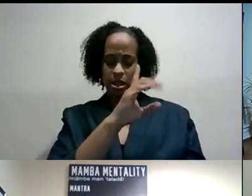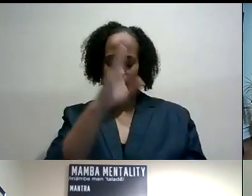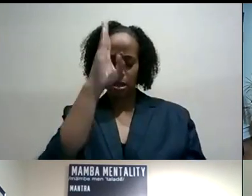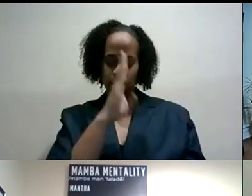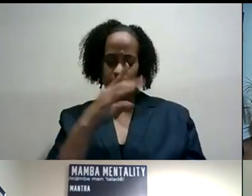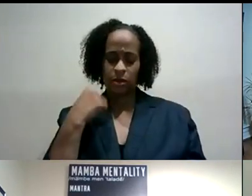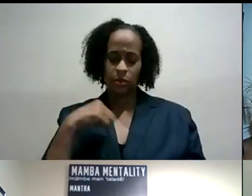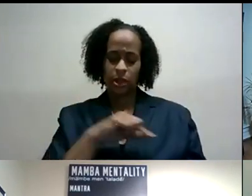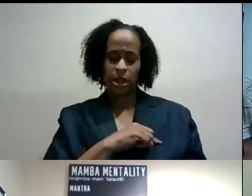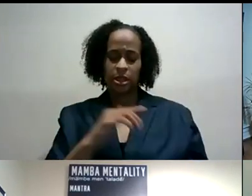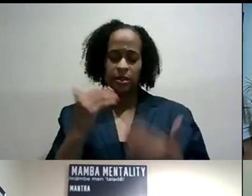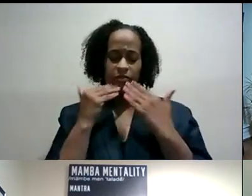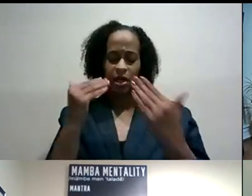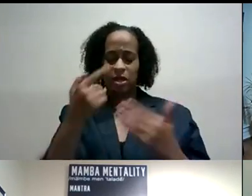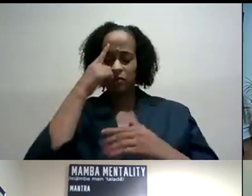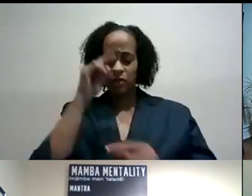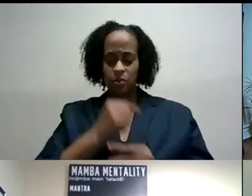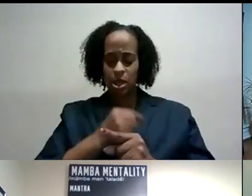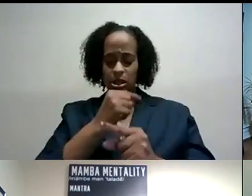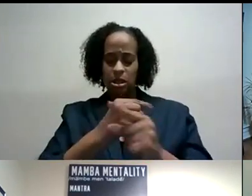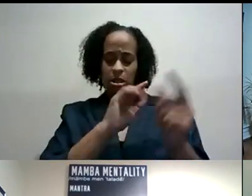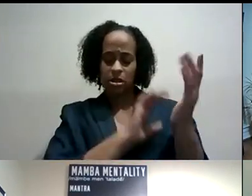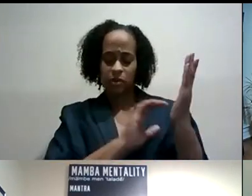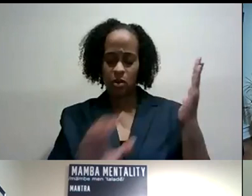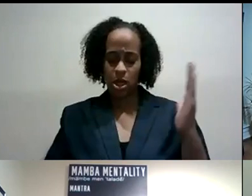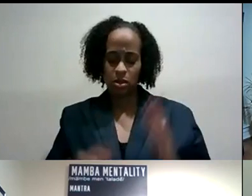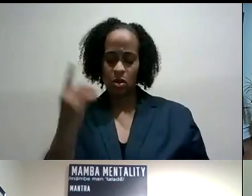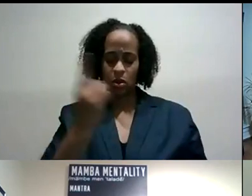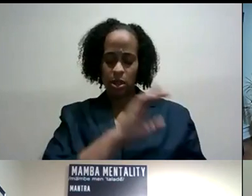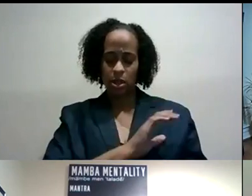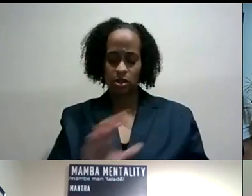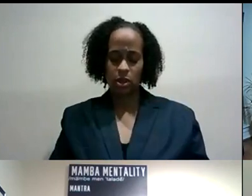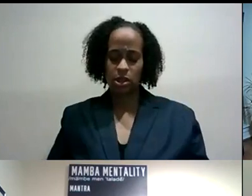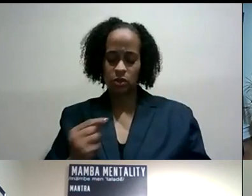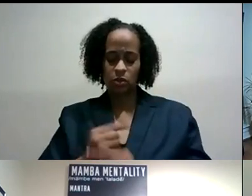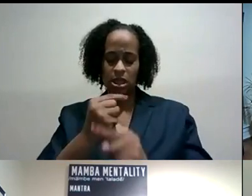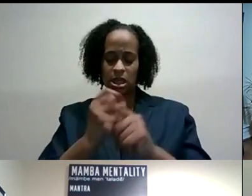we thank you for the righteousness of Christ. Only Christ is righteous. Yes. Yet